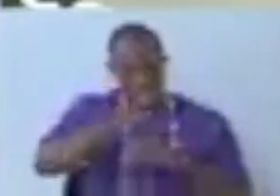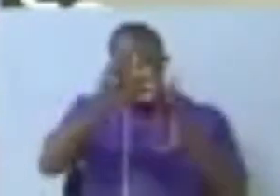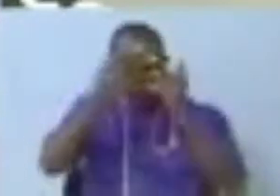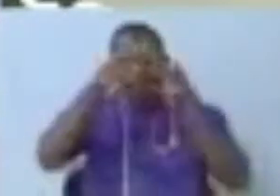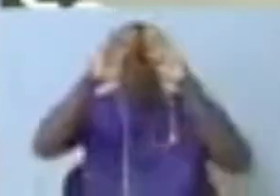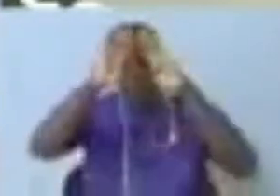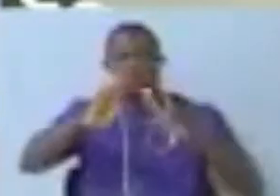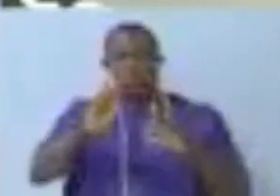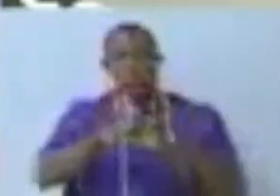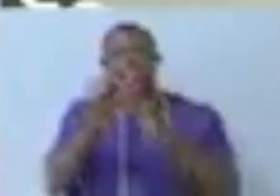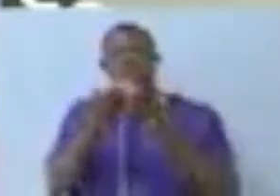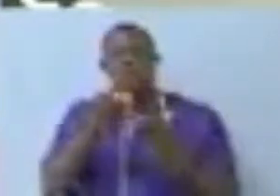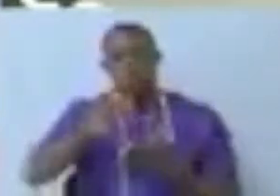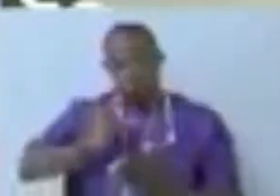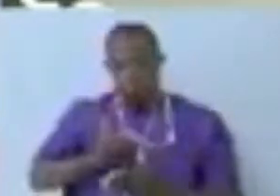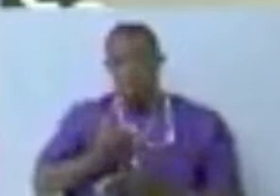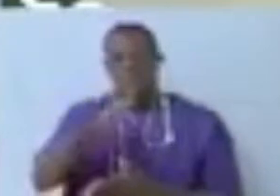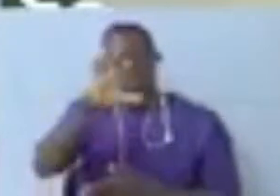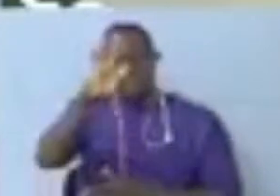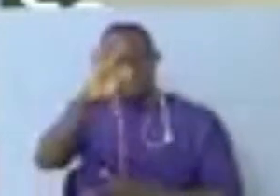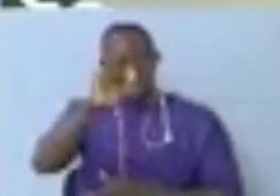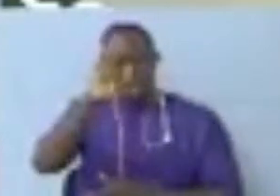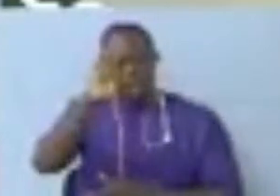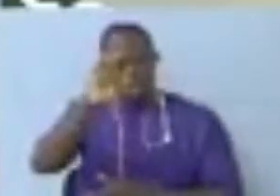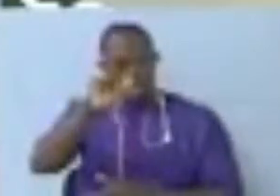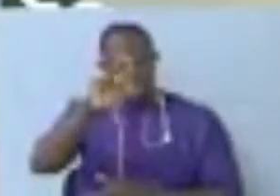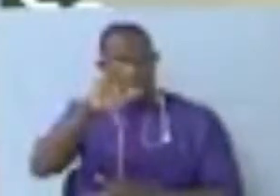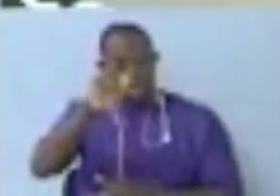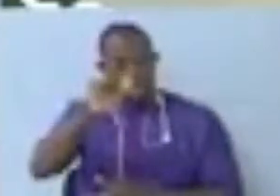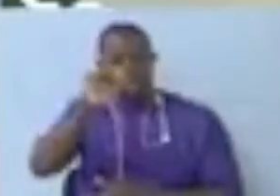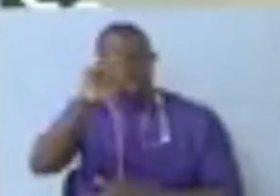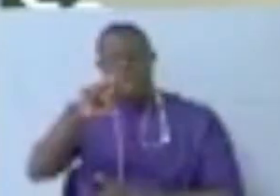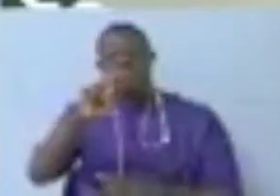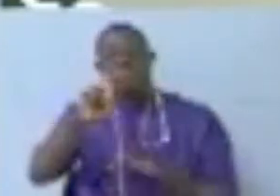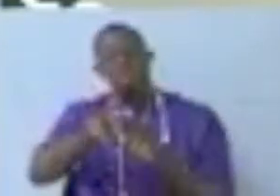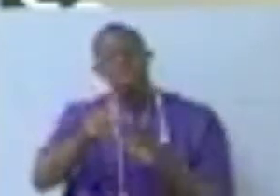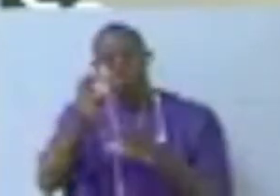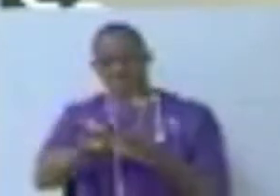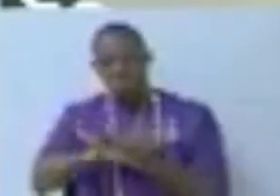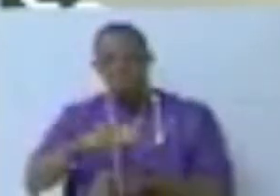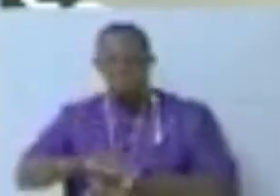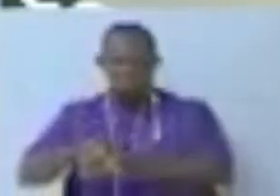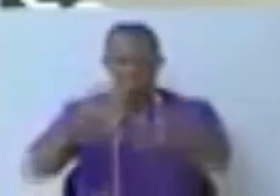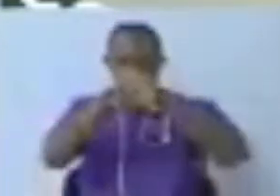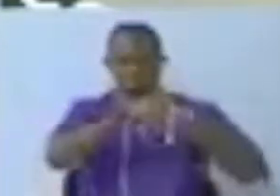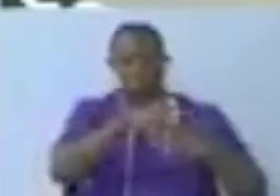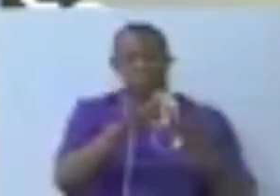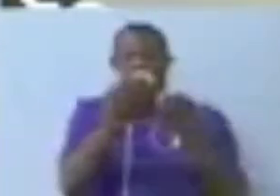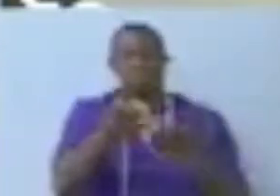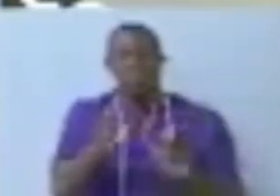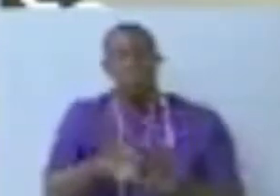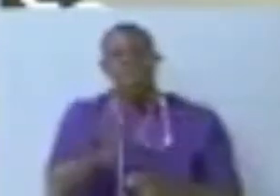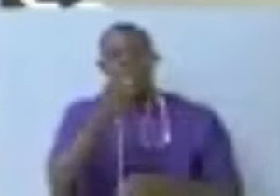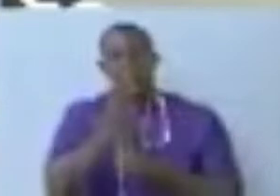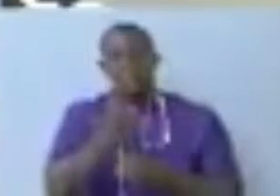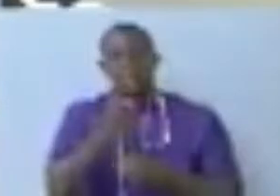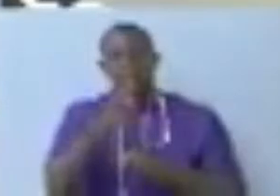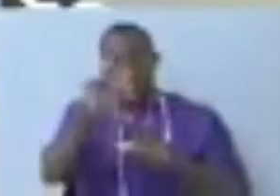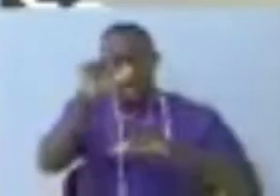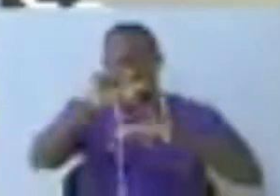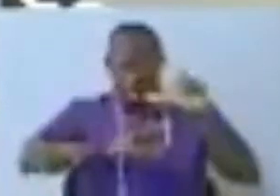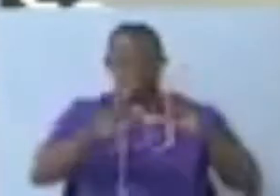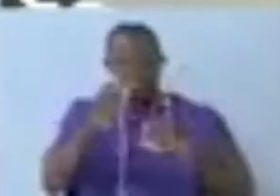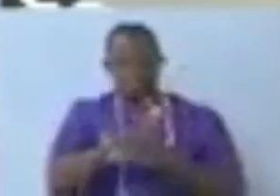were assembled at the headquarters at the main yard at Mile 2 prison. It was General Solbadi who signed the receipt